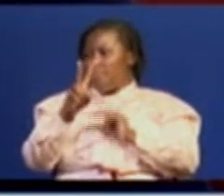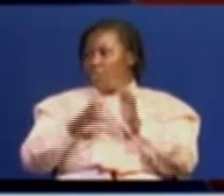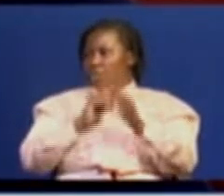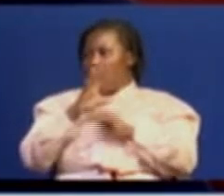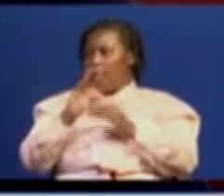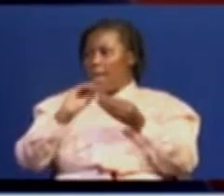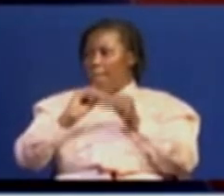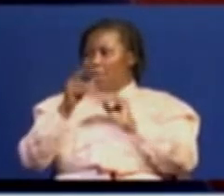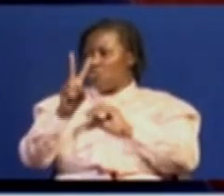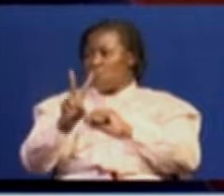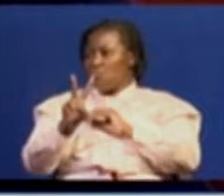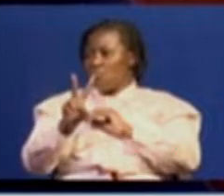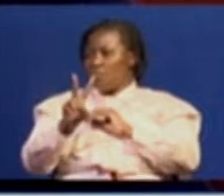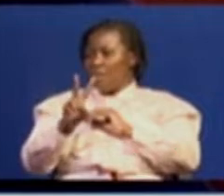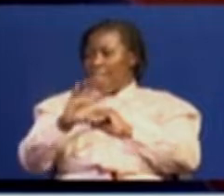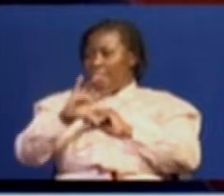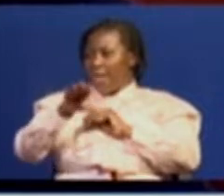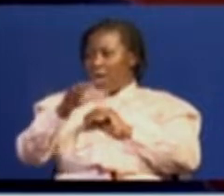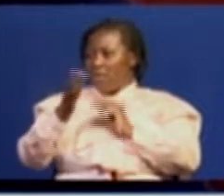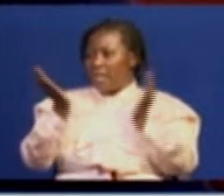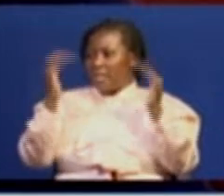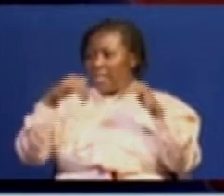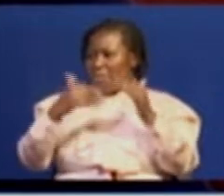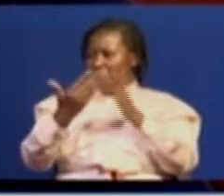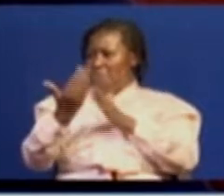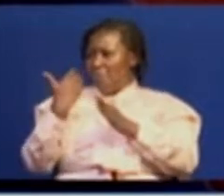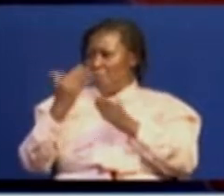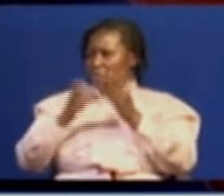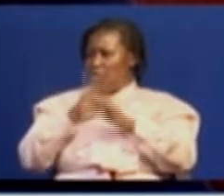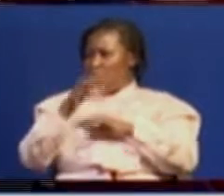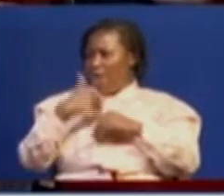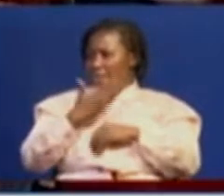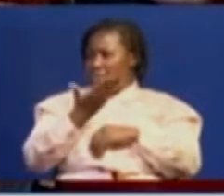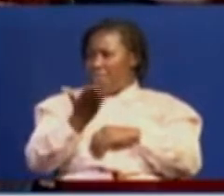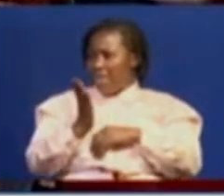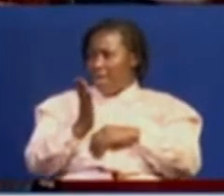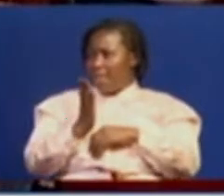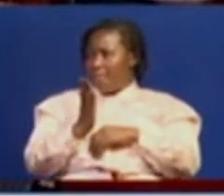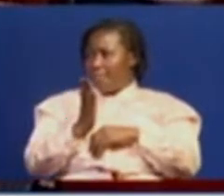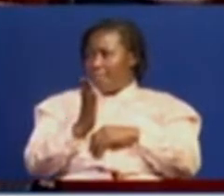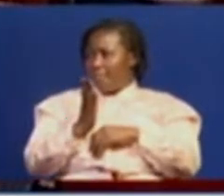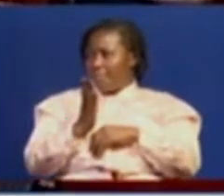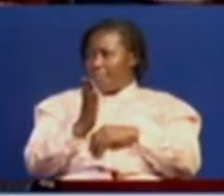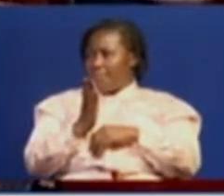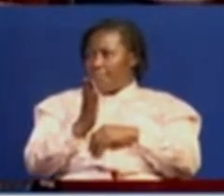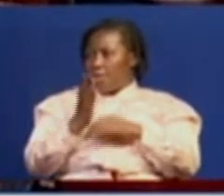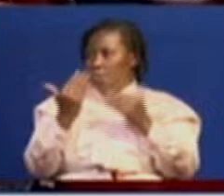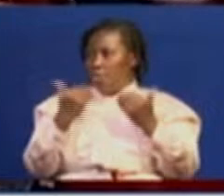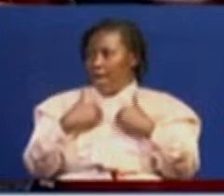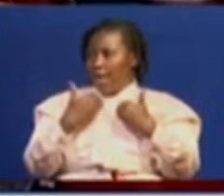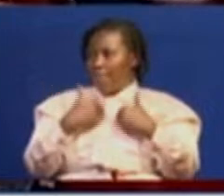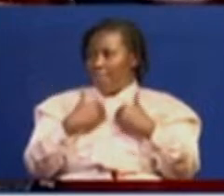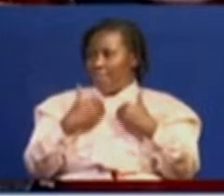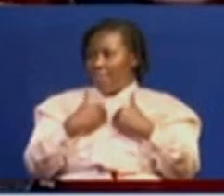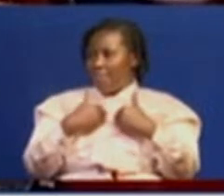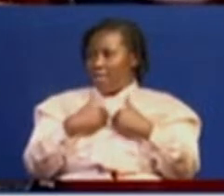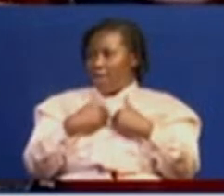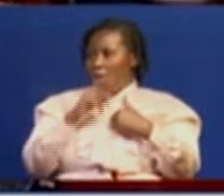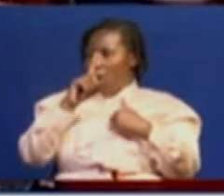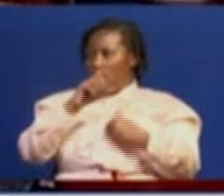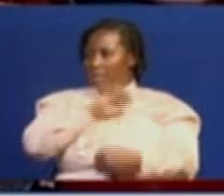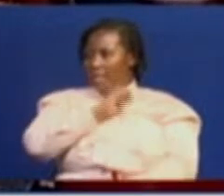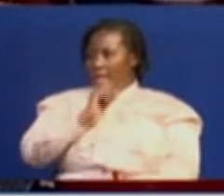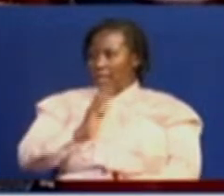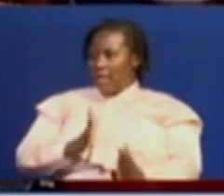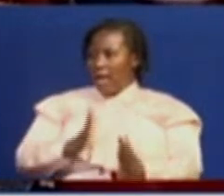2, the county assembly. Now, Council, before you play that video, we have